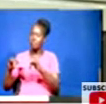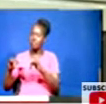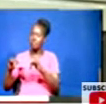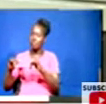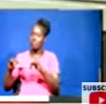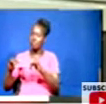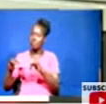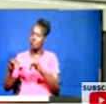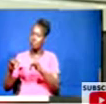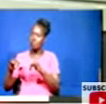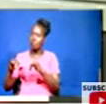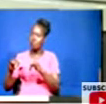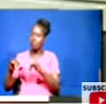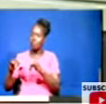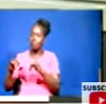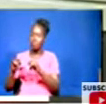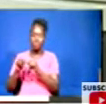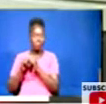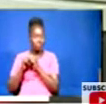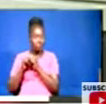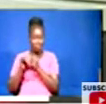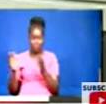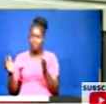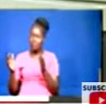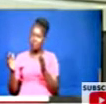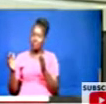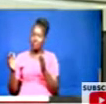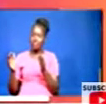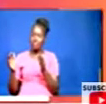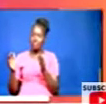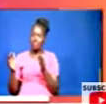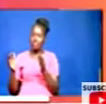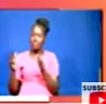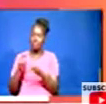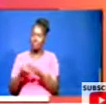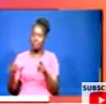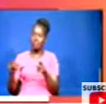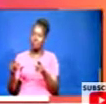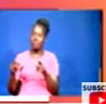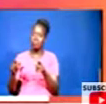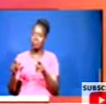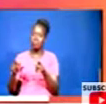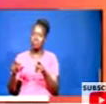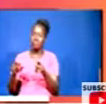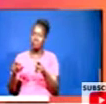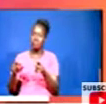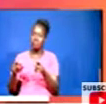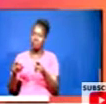production, a great deal. And when land is